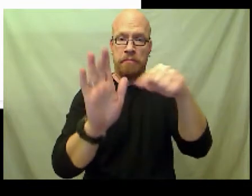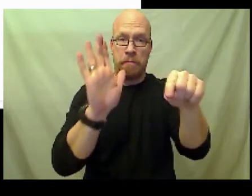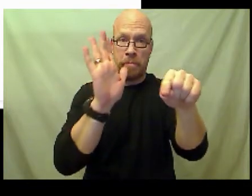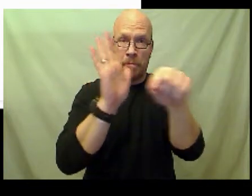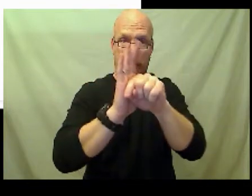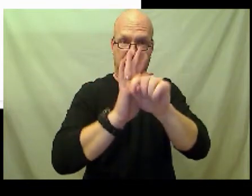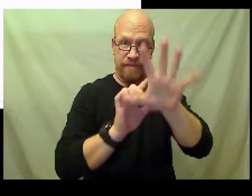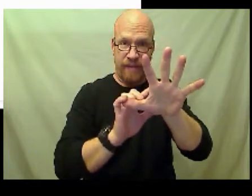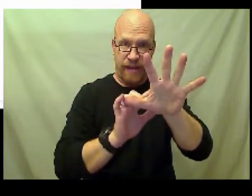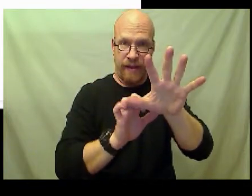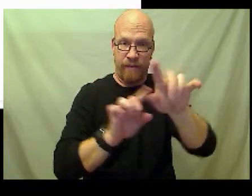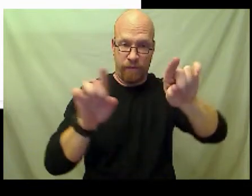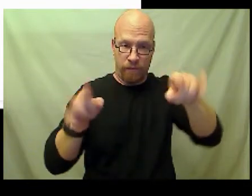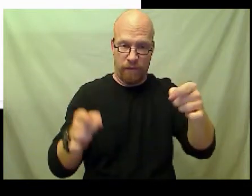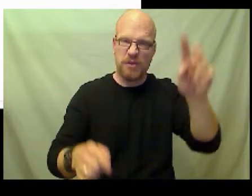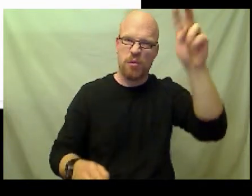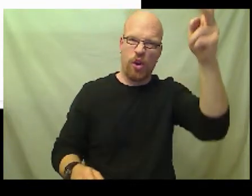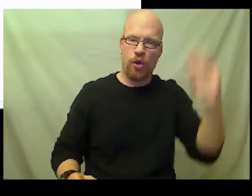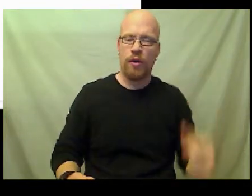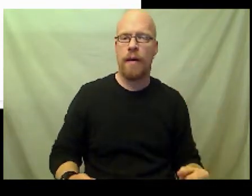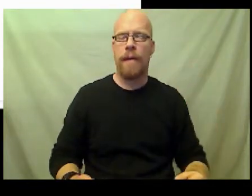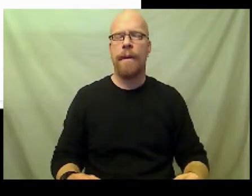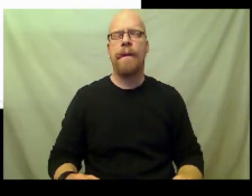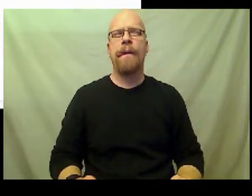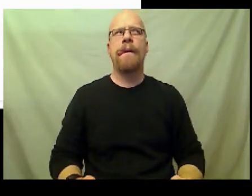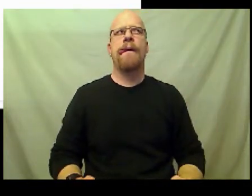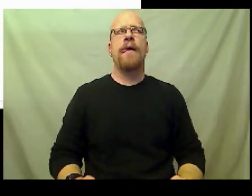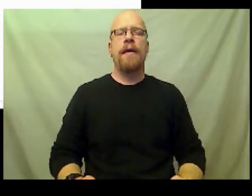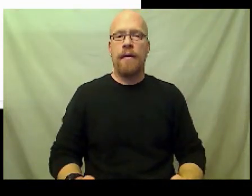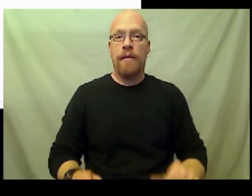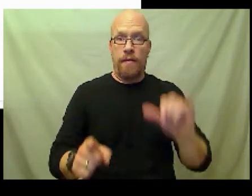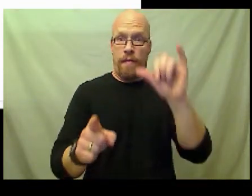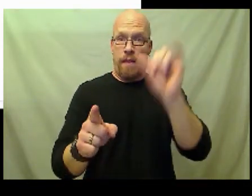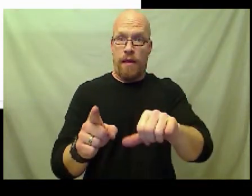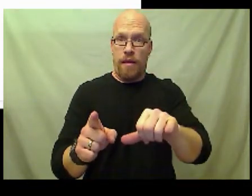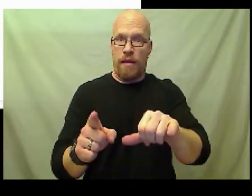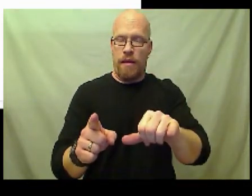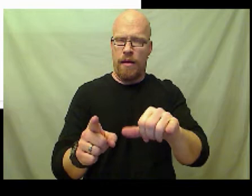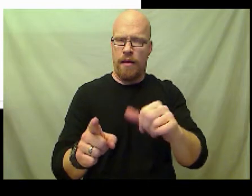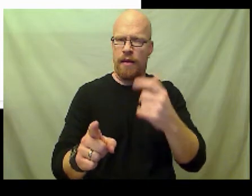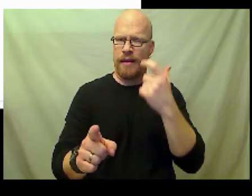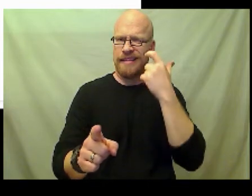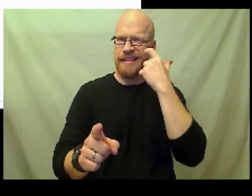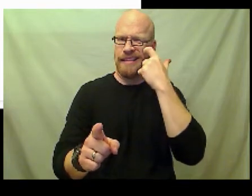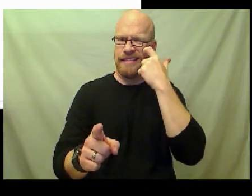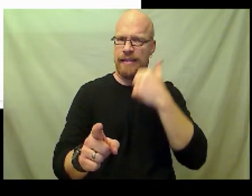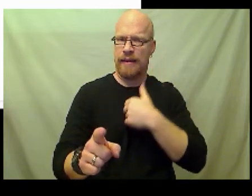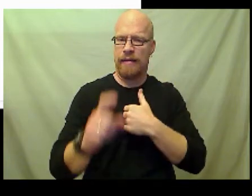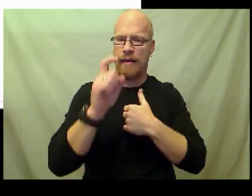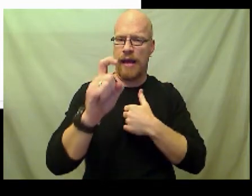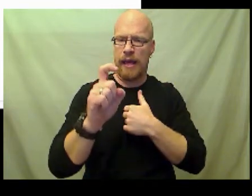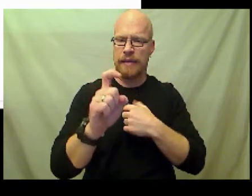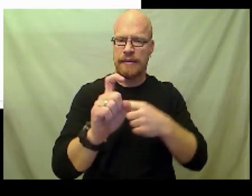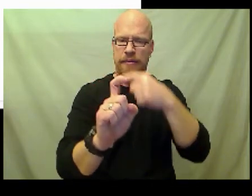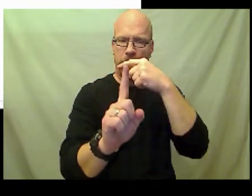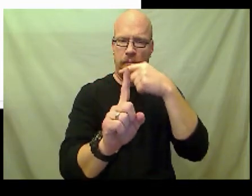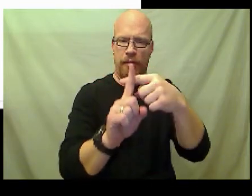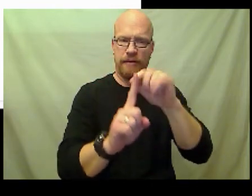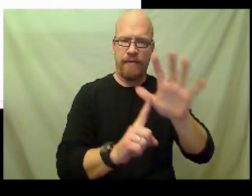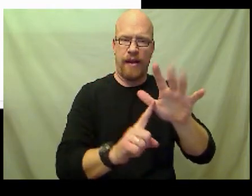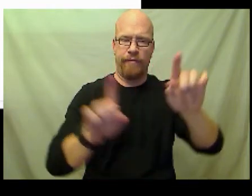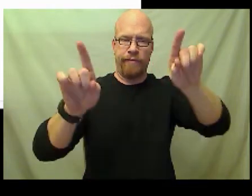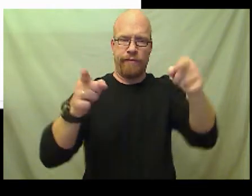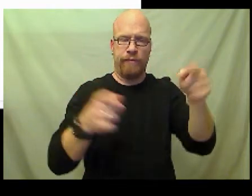X minus 5 squared. The whole thing squared. So we just did x plus